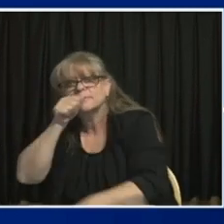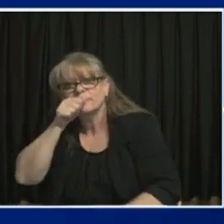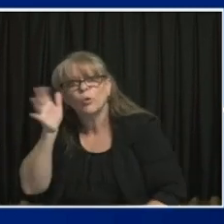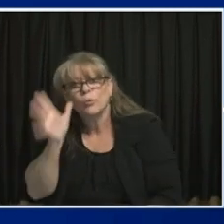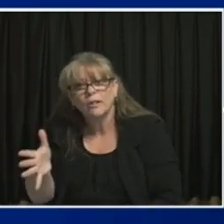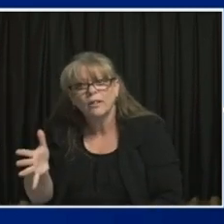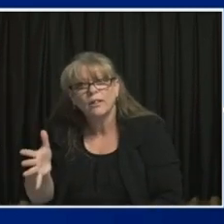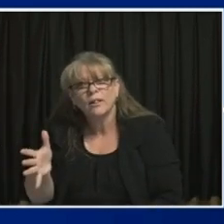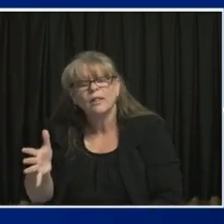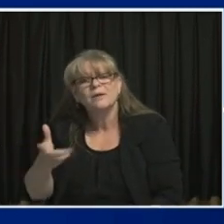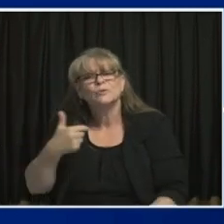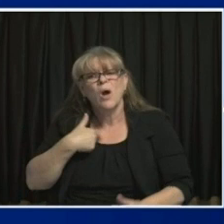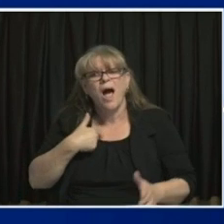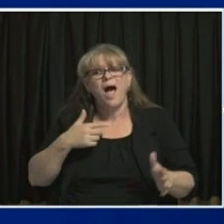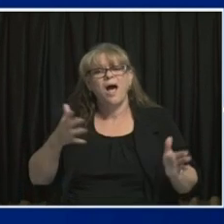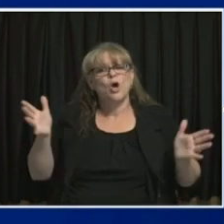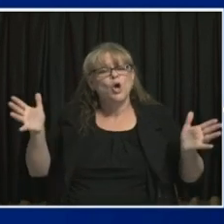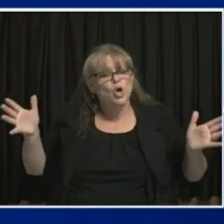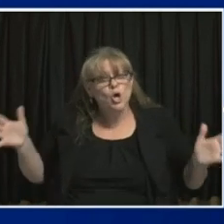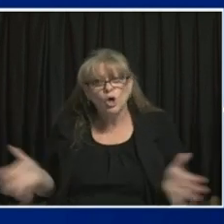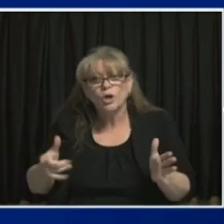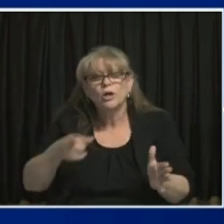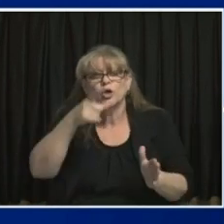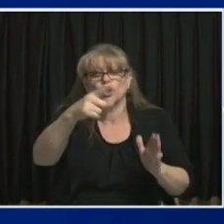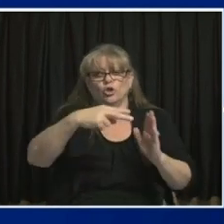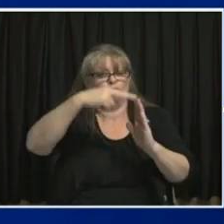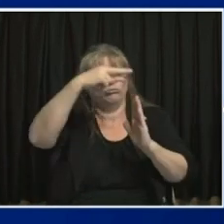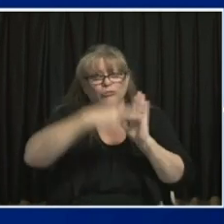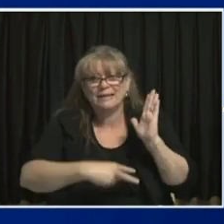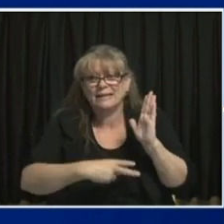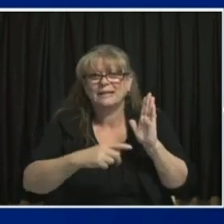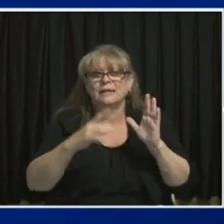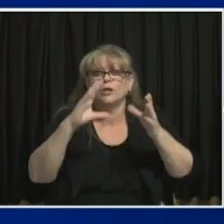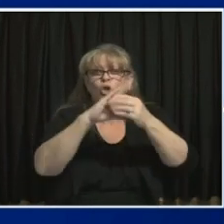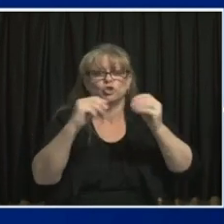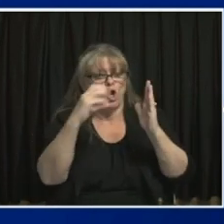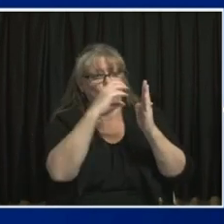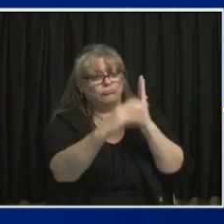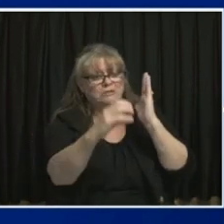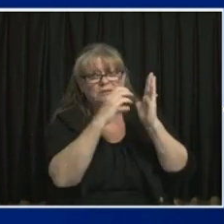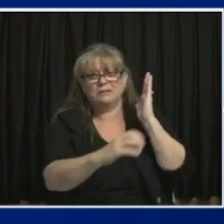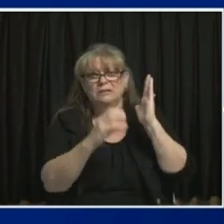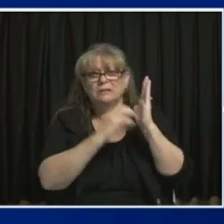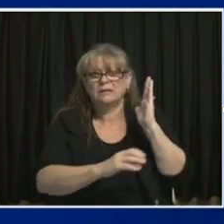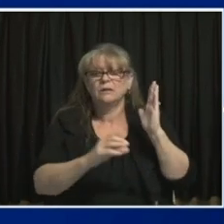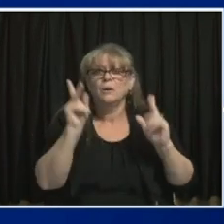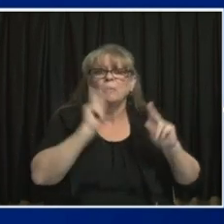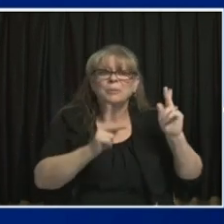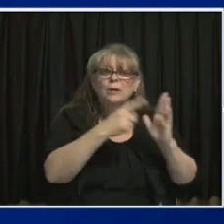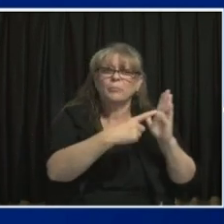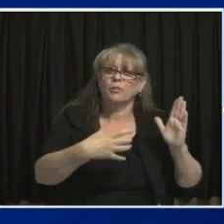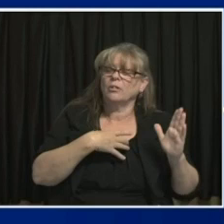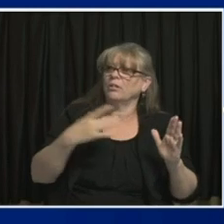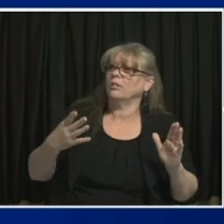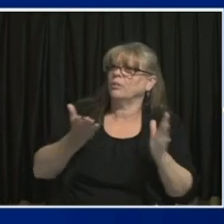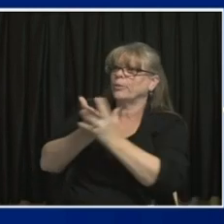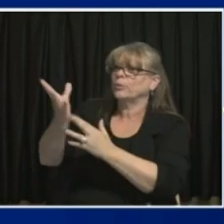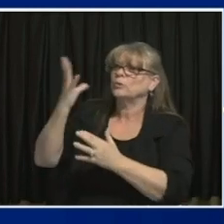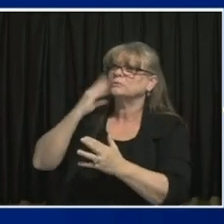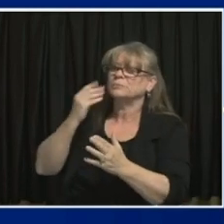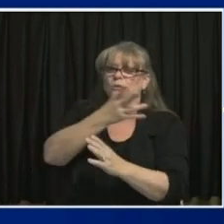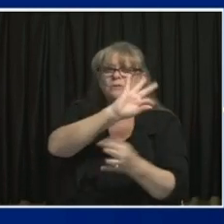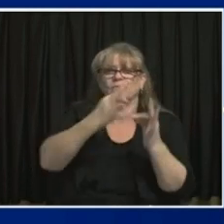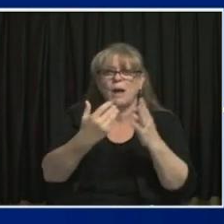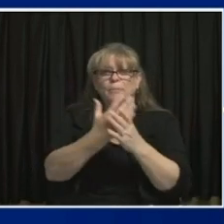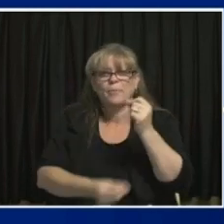suffering from coronavirus or who have lost loved ones, and imagine that it was yourself or a family member. Kao